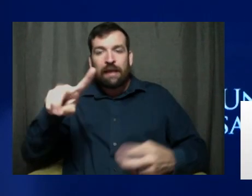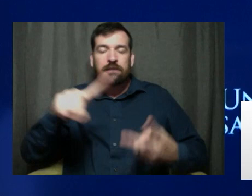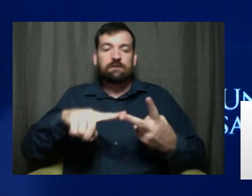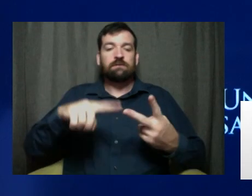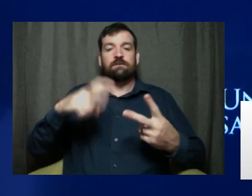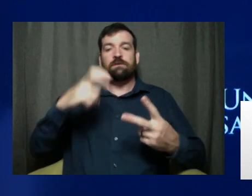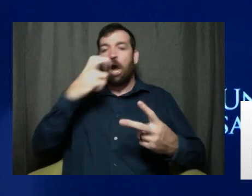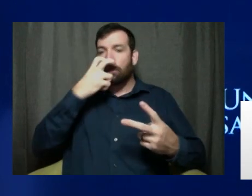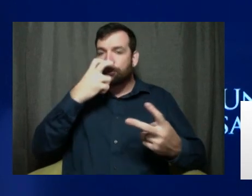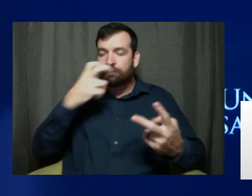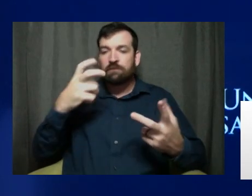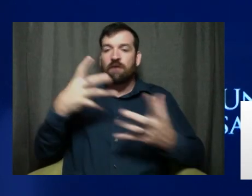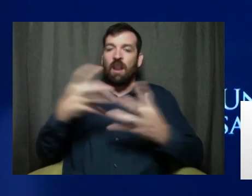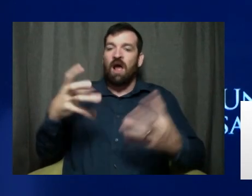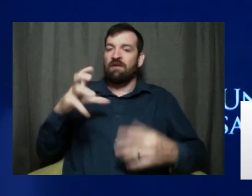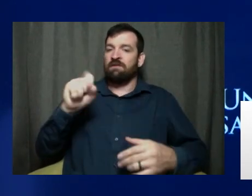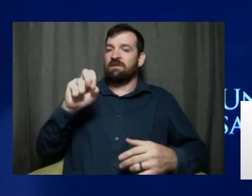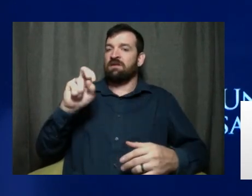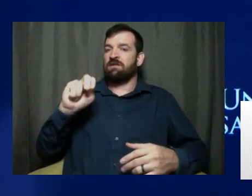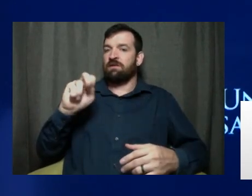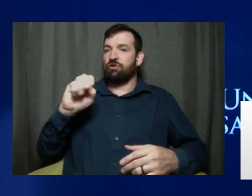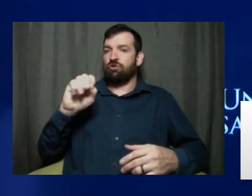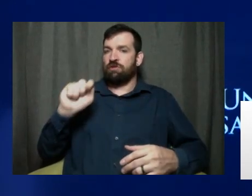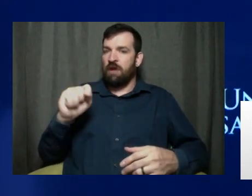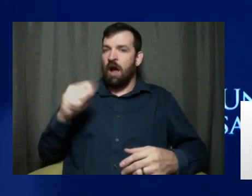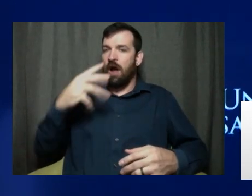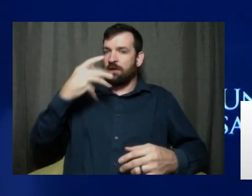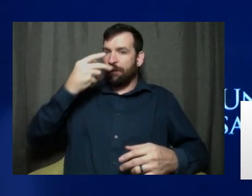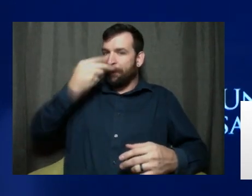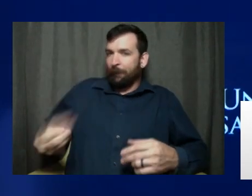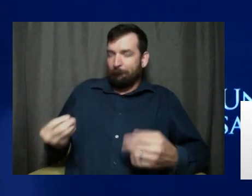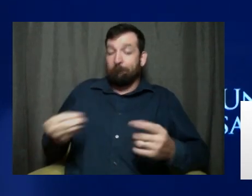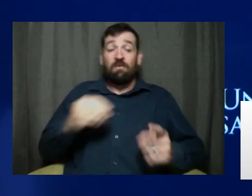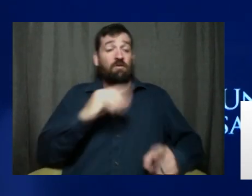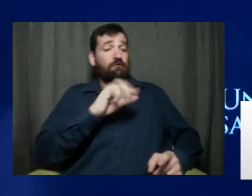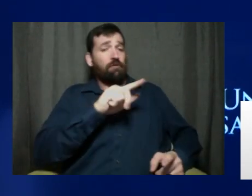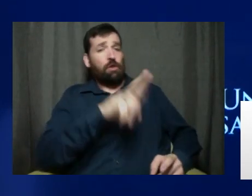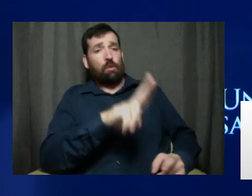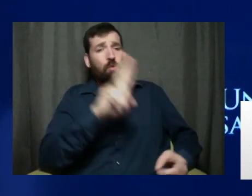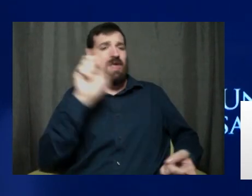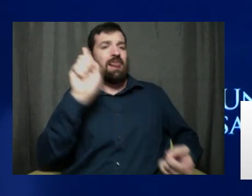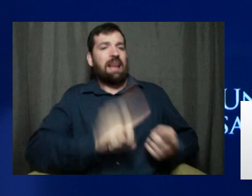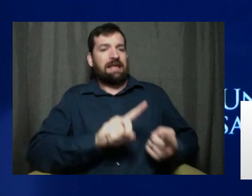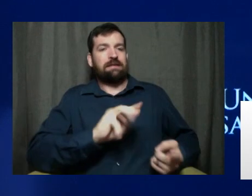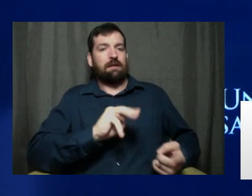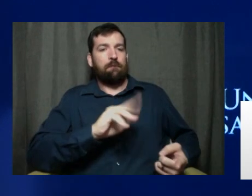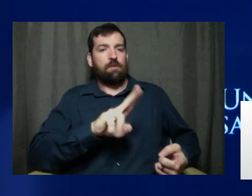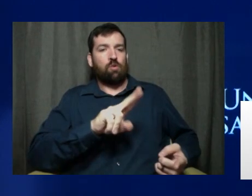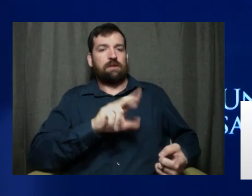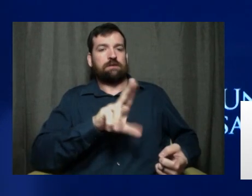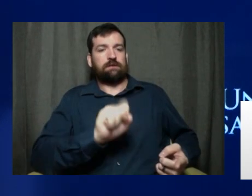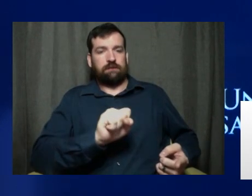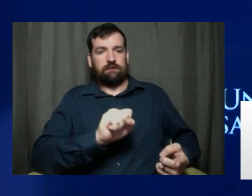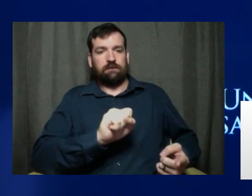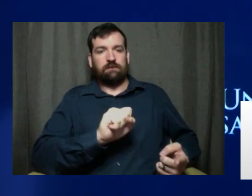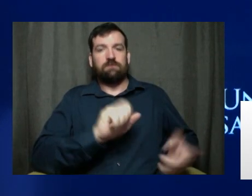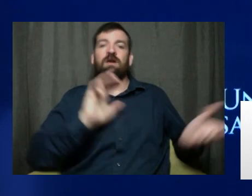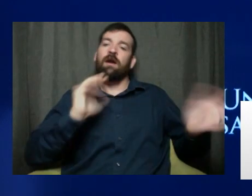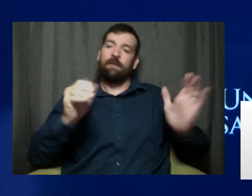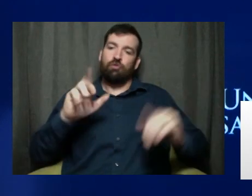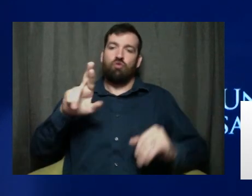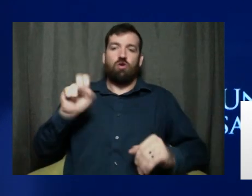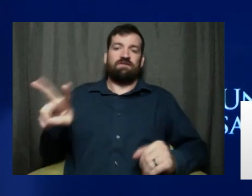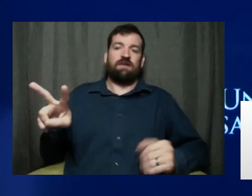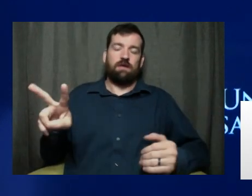suctioning. Usually flu babies don't kind of produce so much mucus as what necessarily a baby who does with